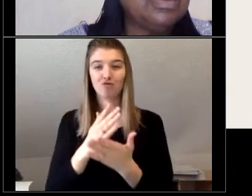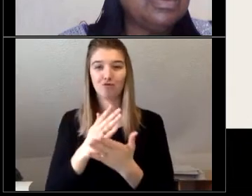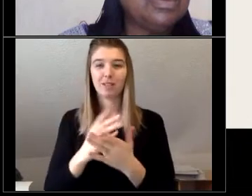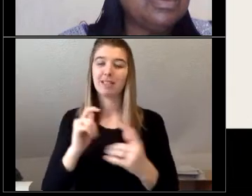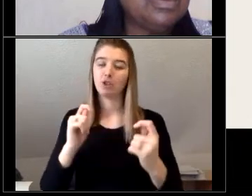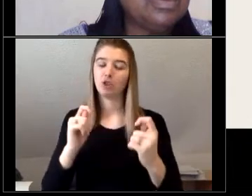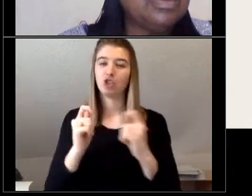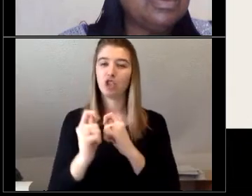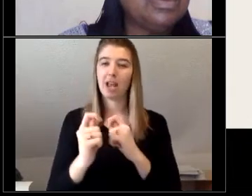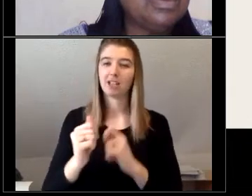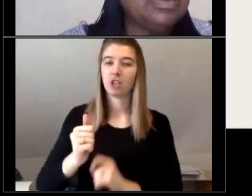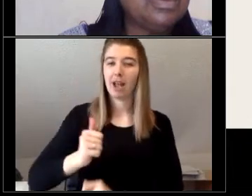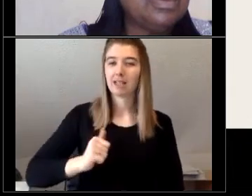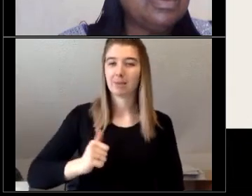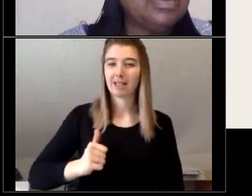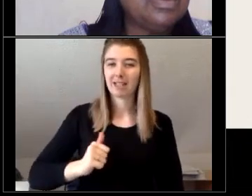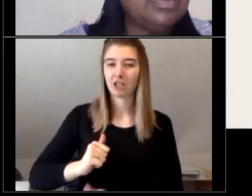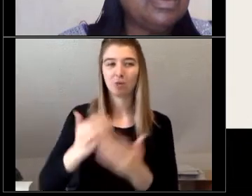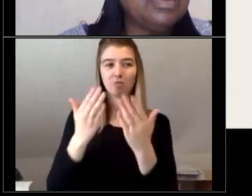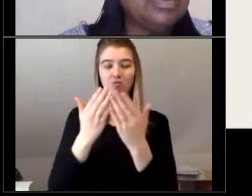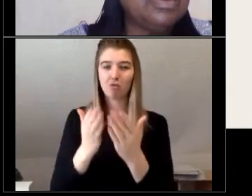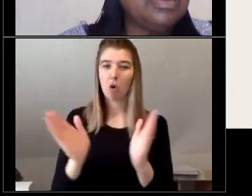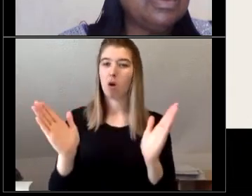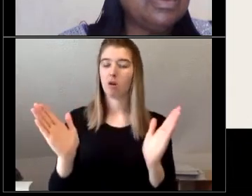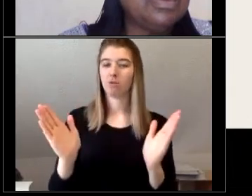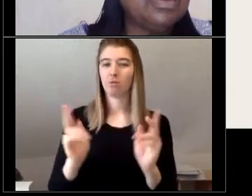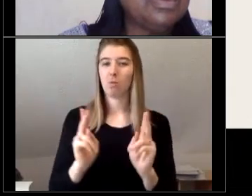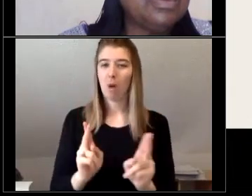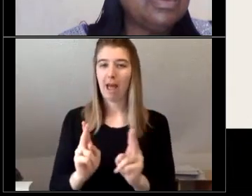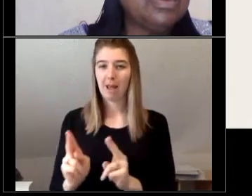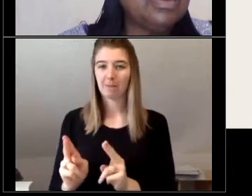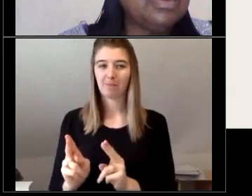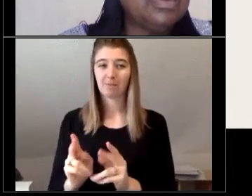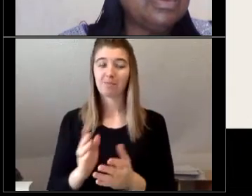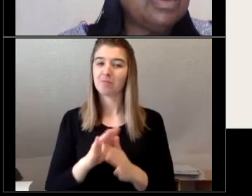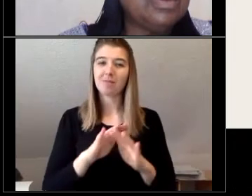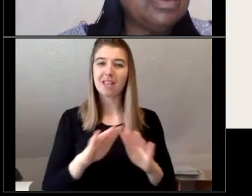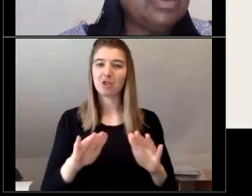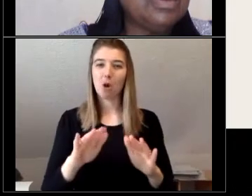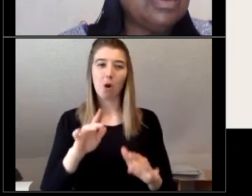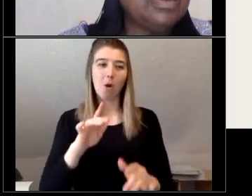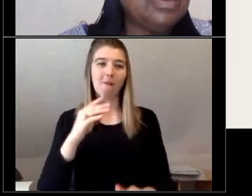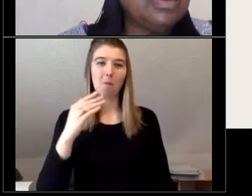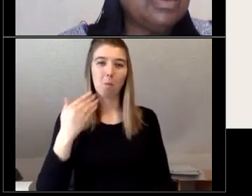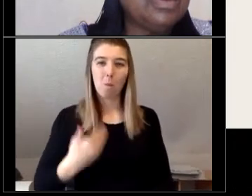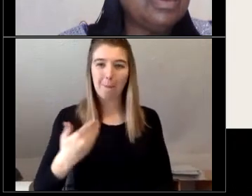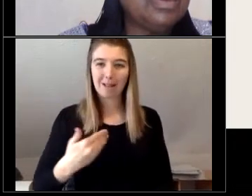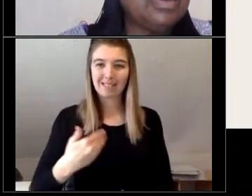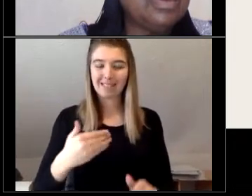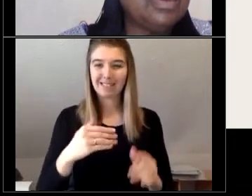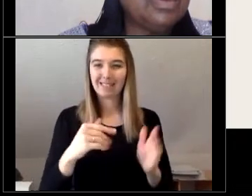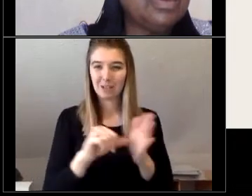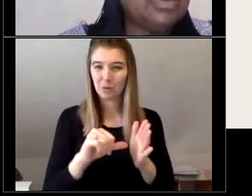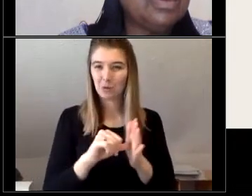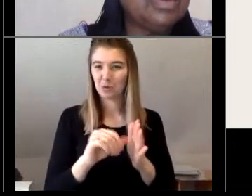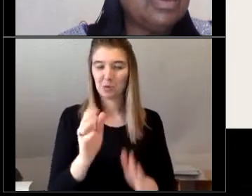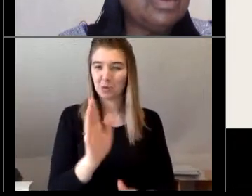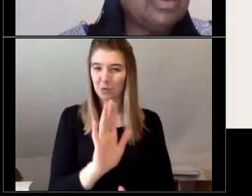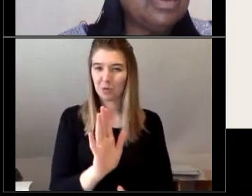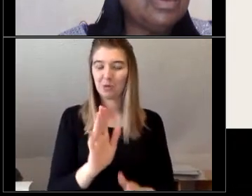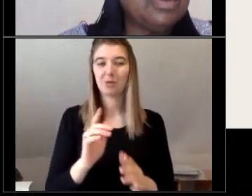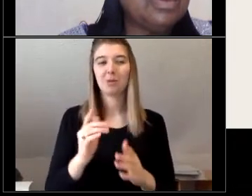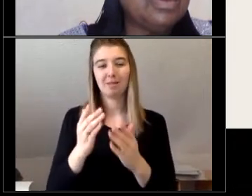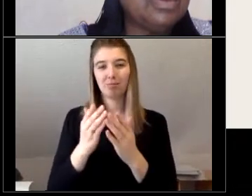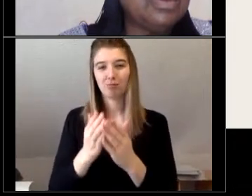expectations more broadly. It's not a women's issue. And I think, these are